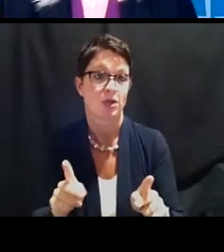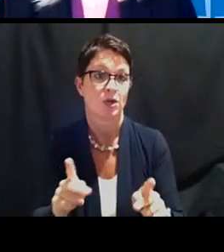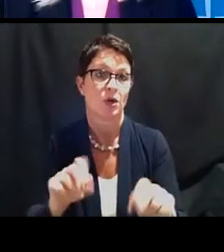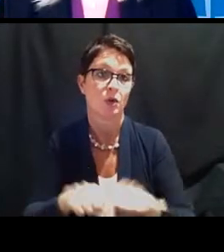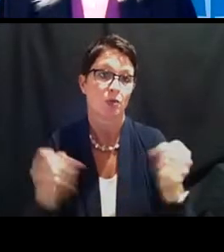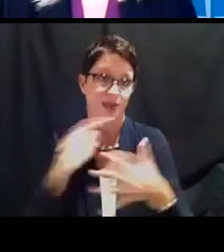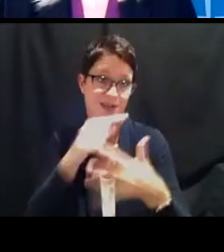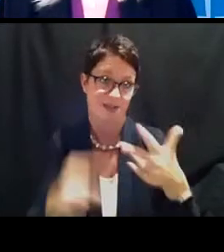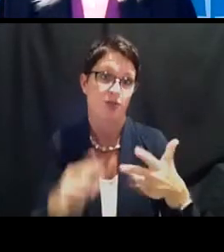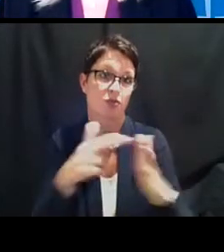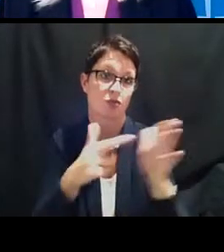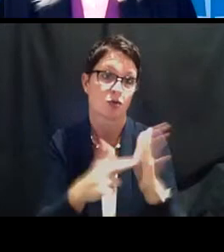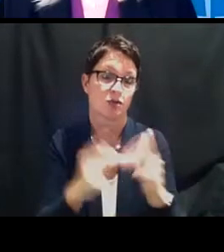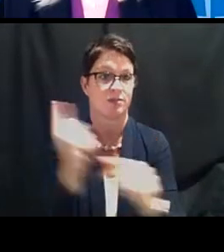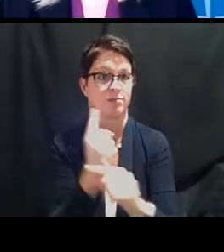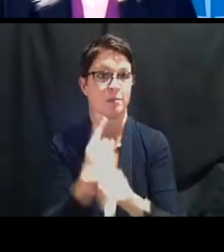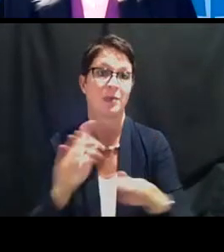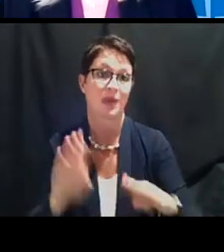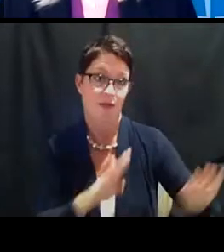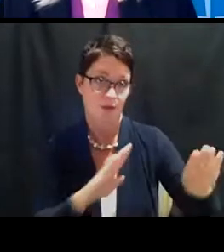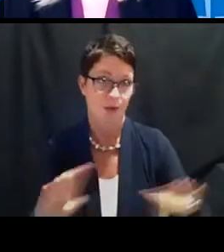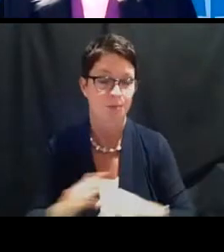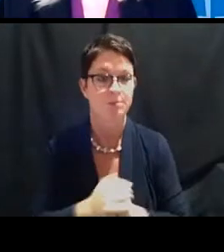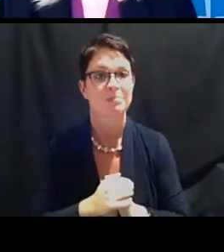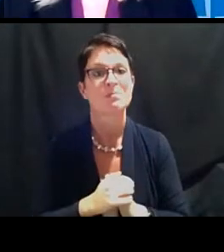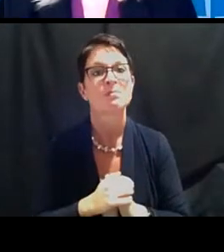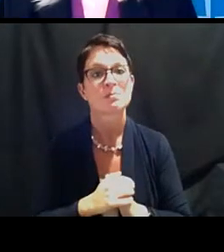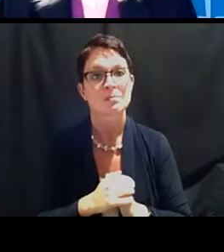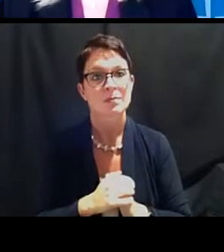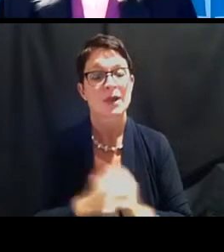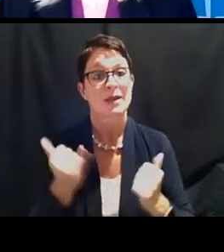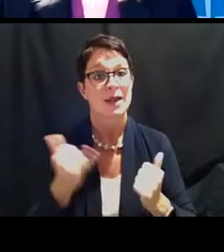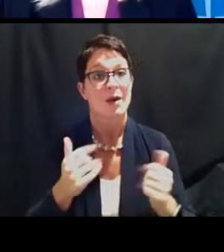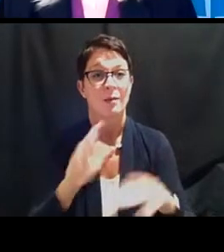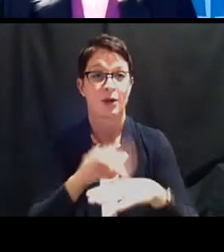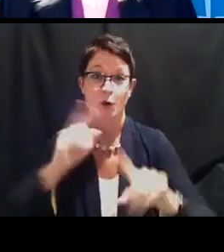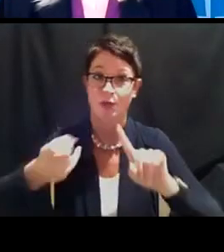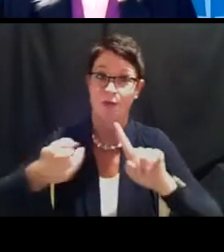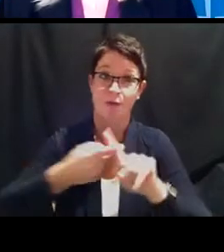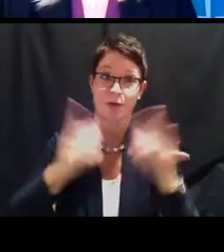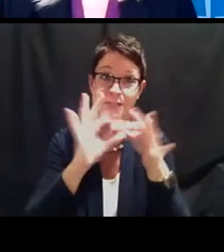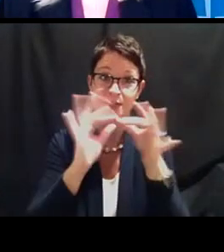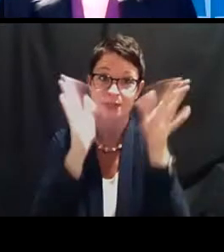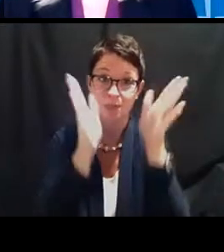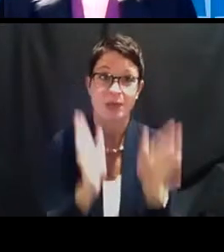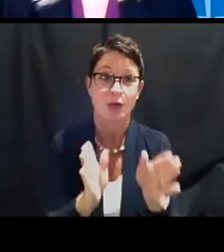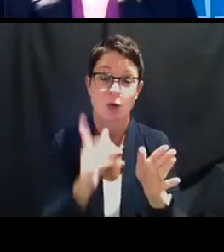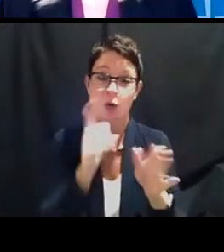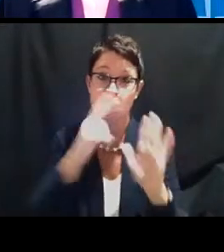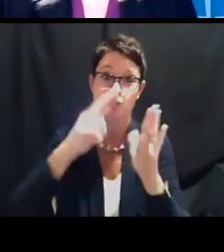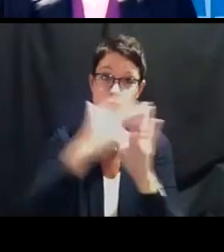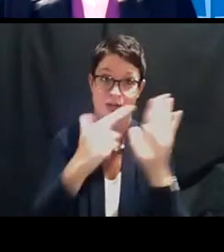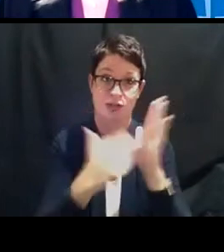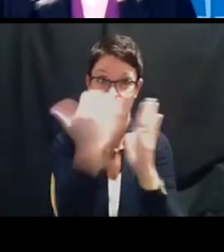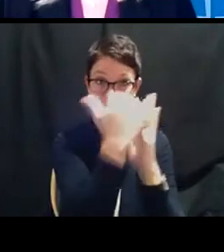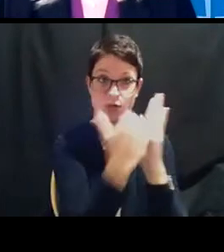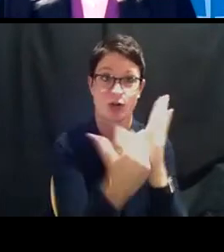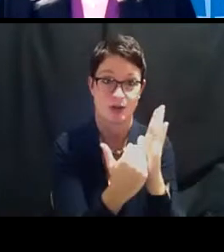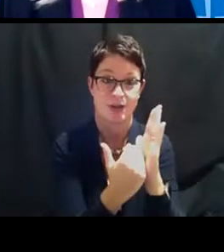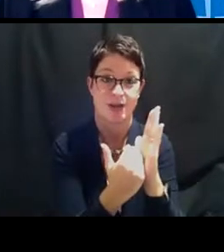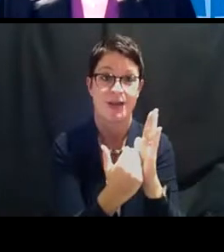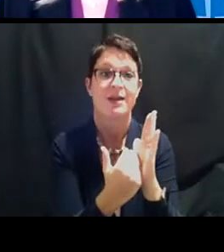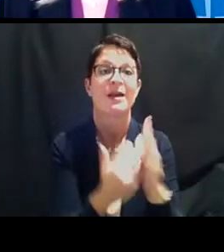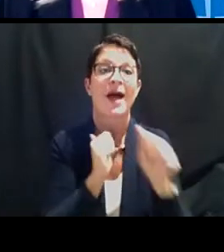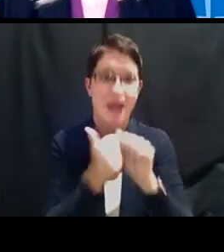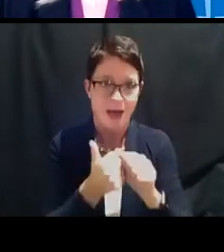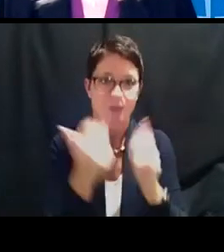standards of conduct. I'm now going to try to call on the speakers who have registered in the order in which